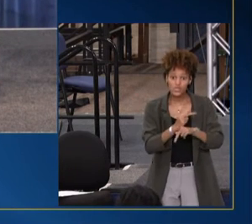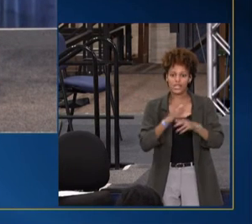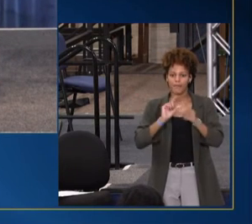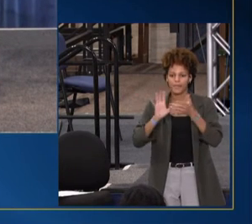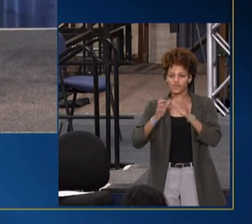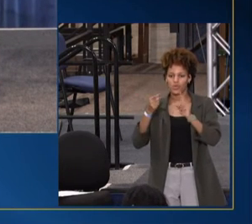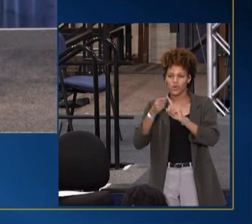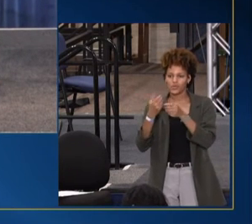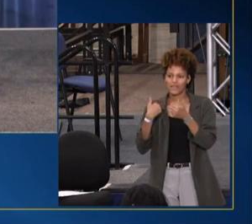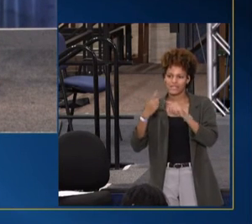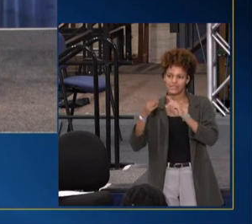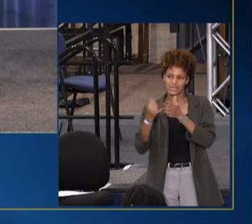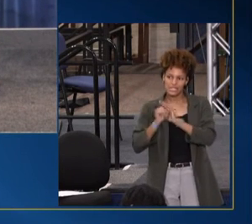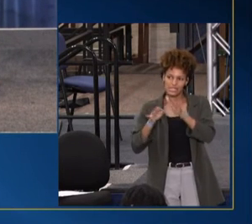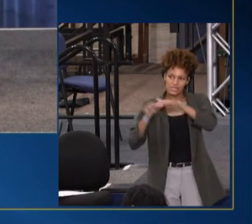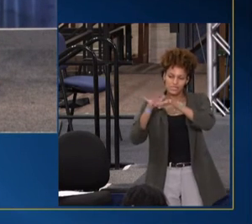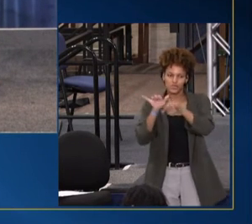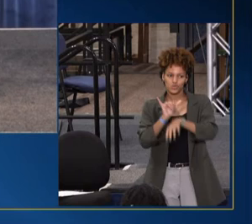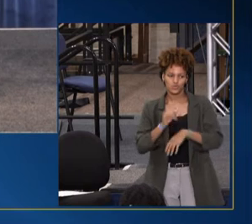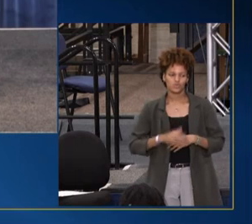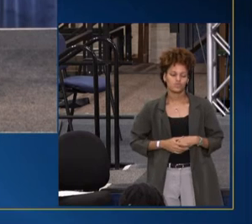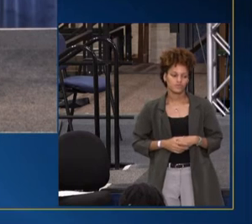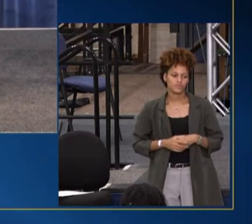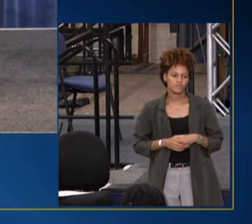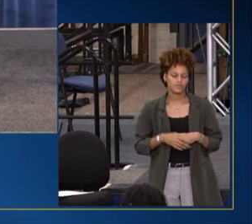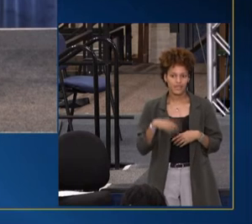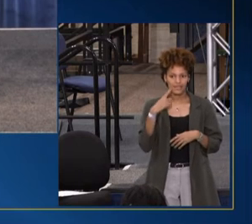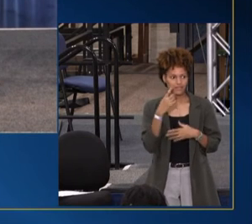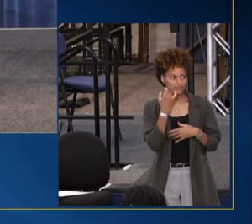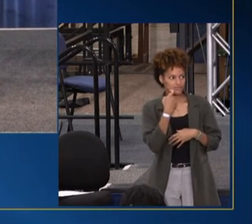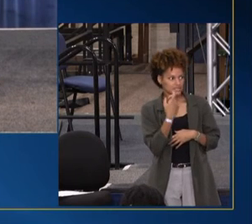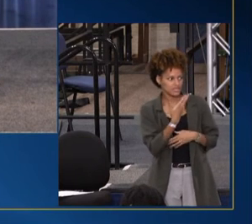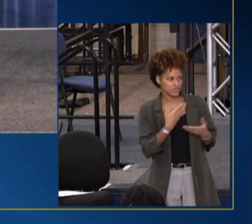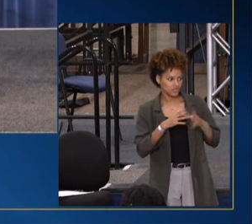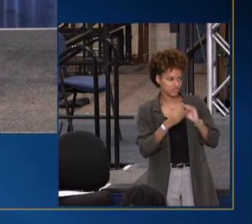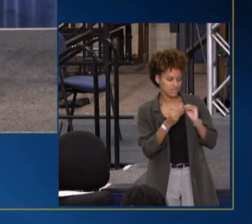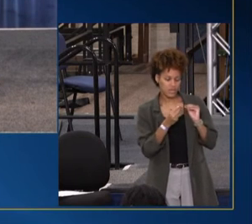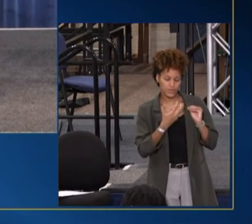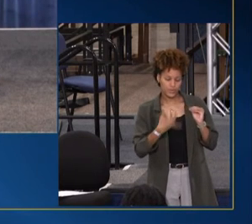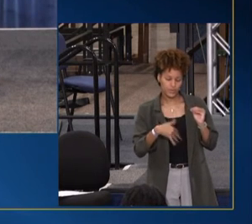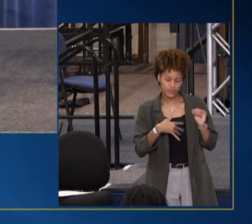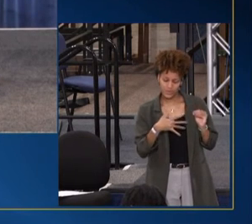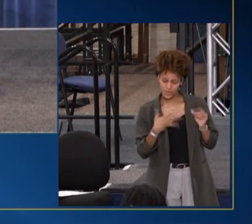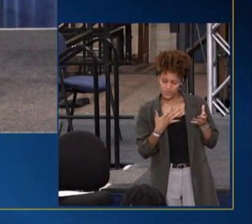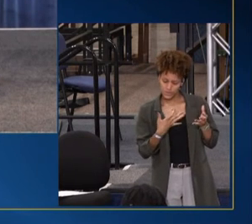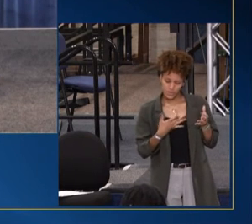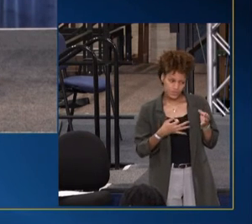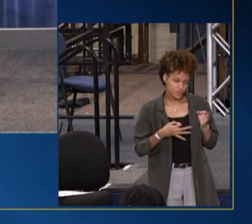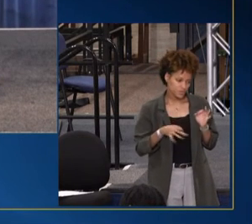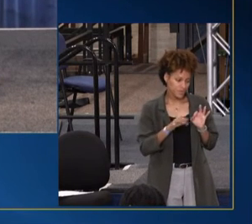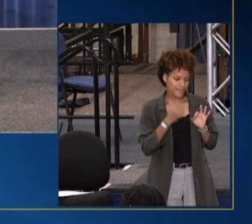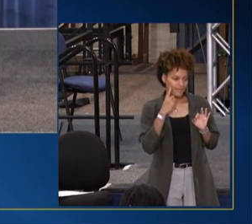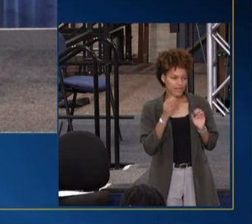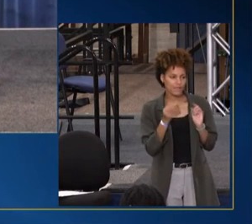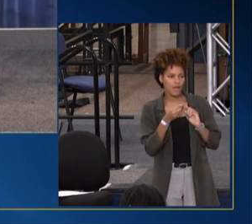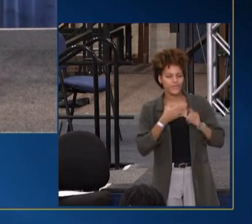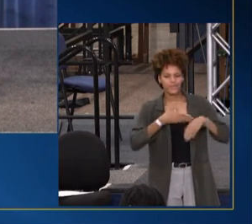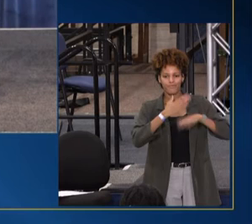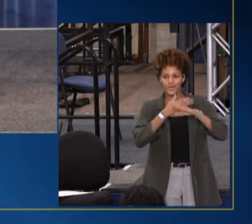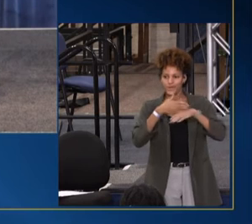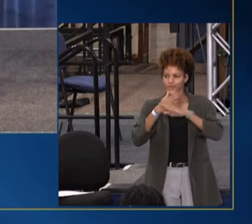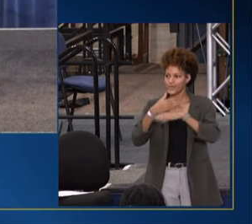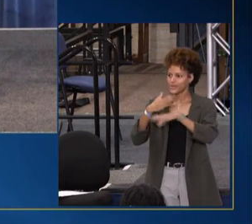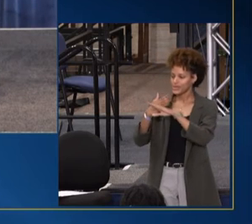Kelly? Yeah, I think that last piece that Imani said is so profound. Thinking about the barriers that